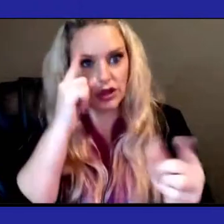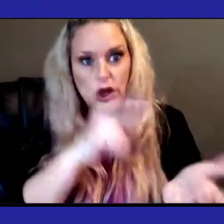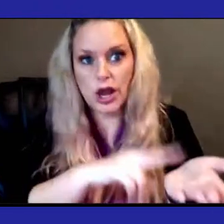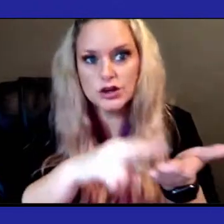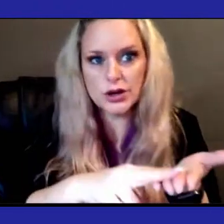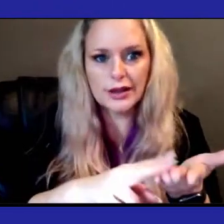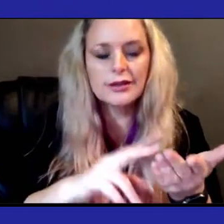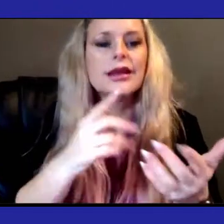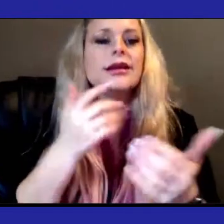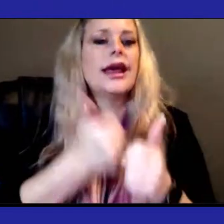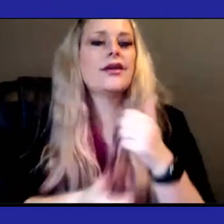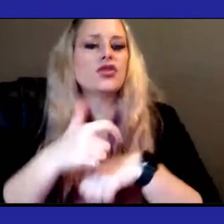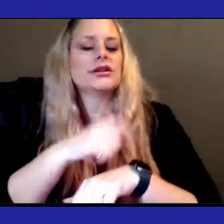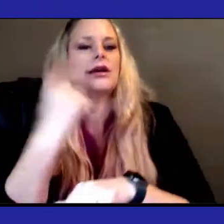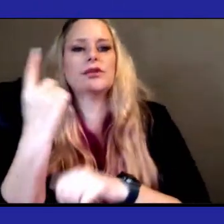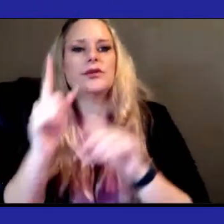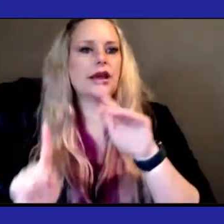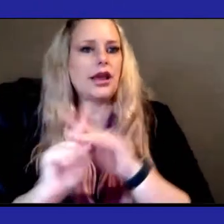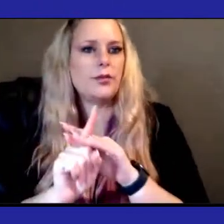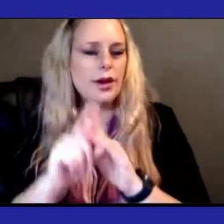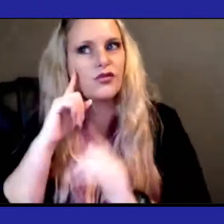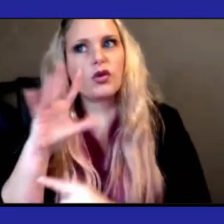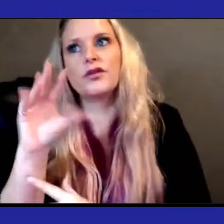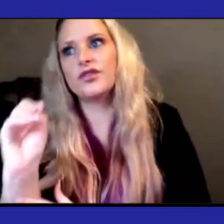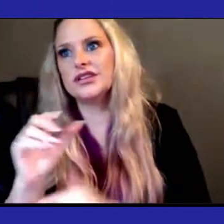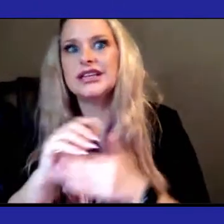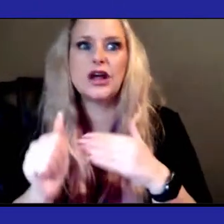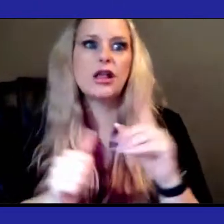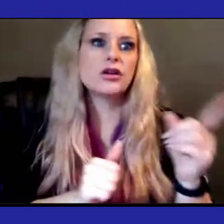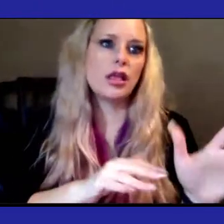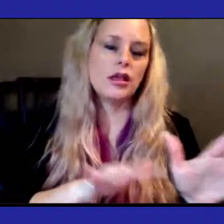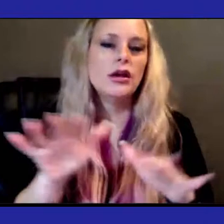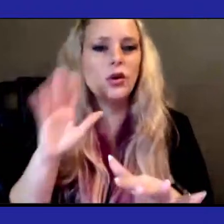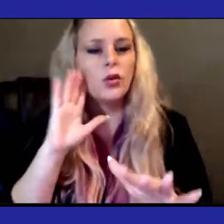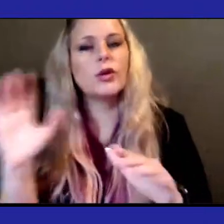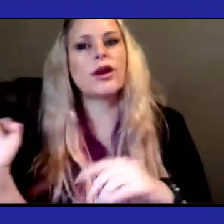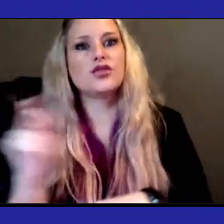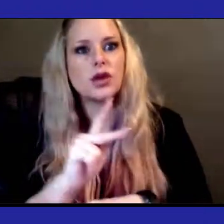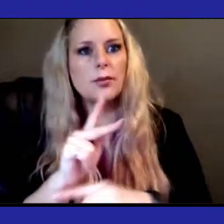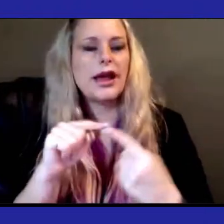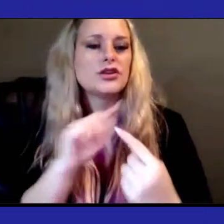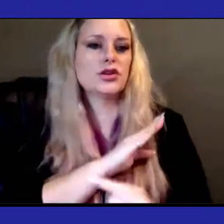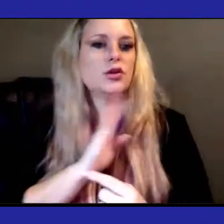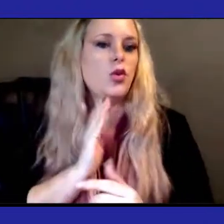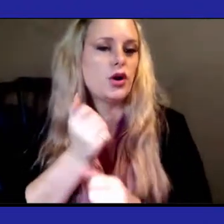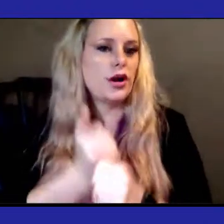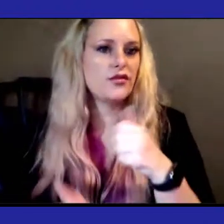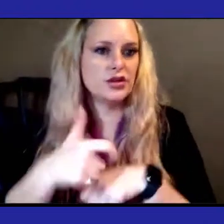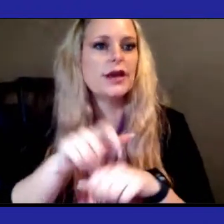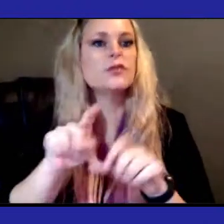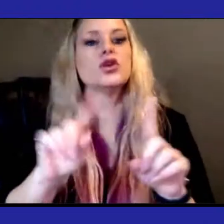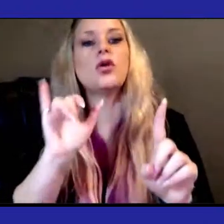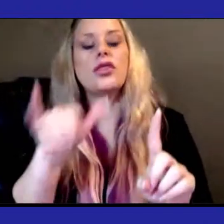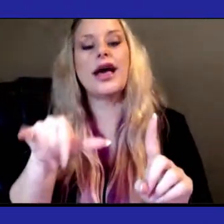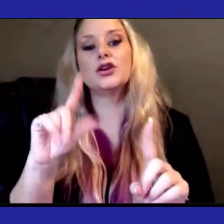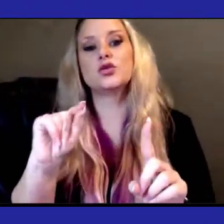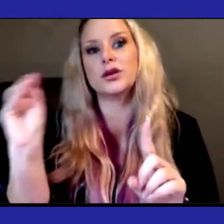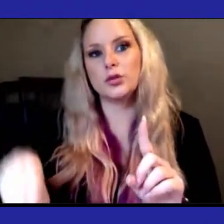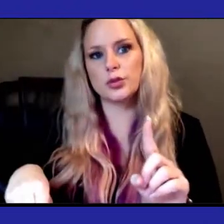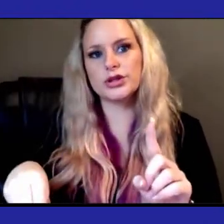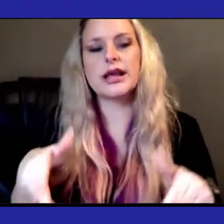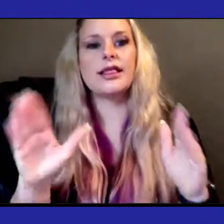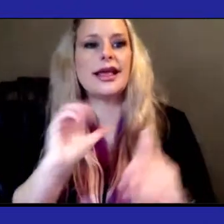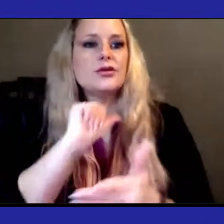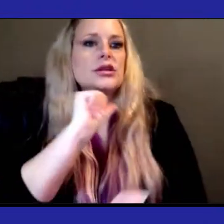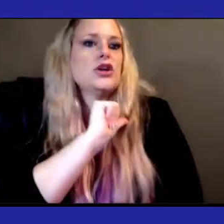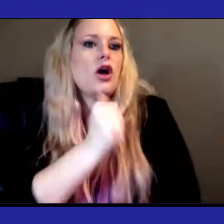for, $50, $100, $1,000 over that budget. So the 20% contingency allows us that authorization that we can